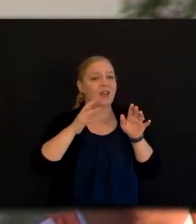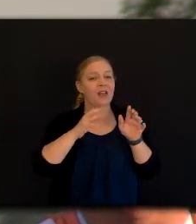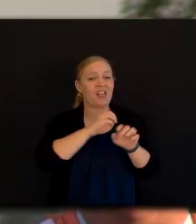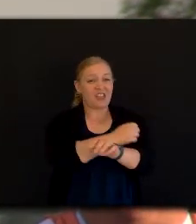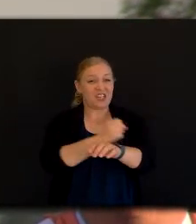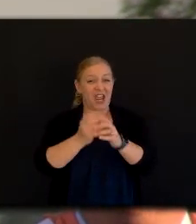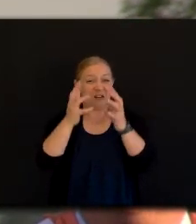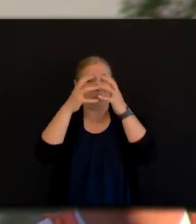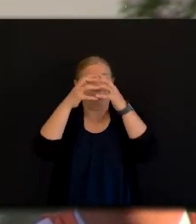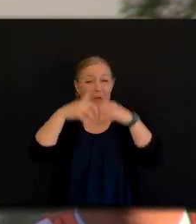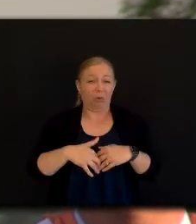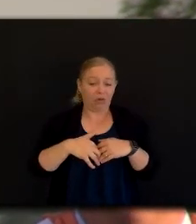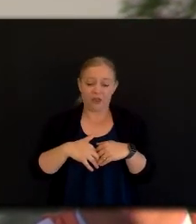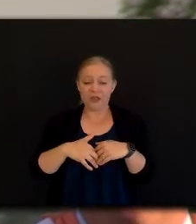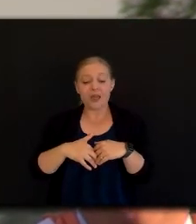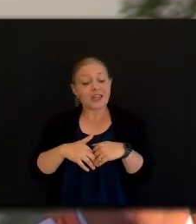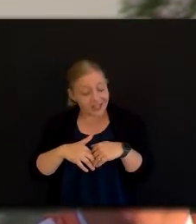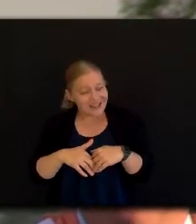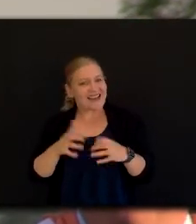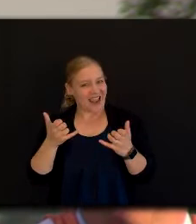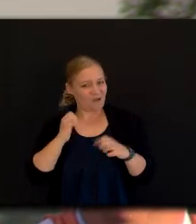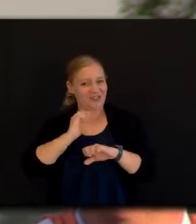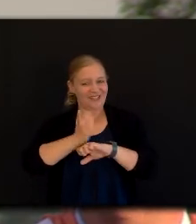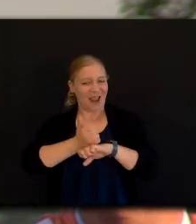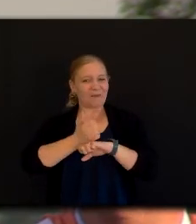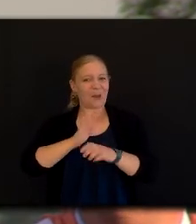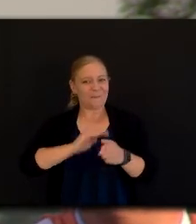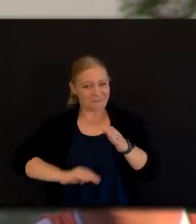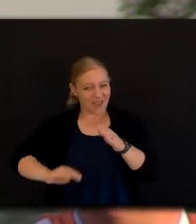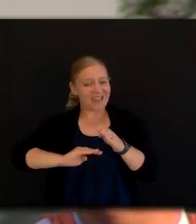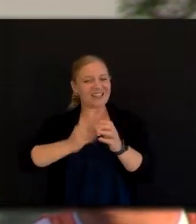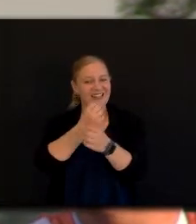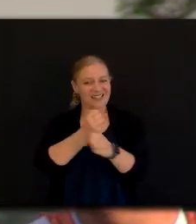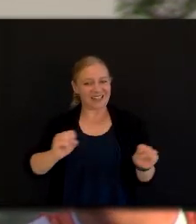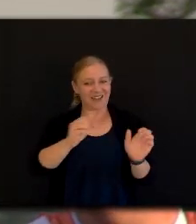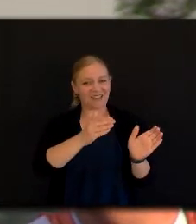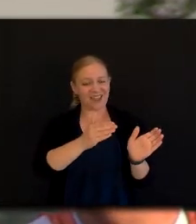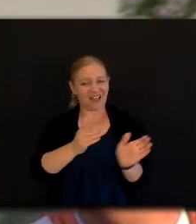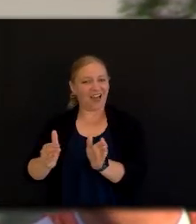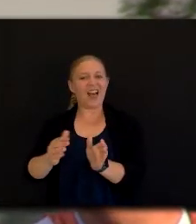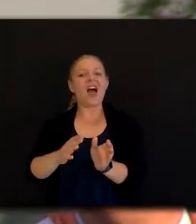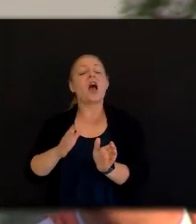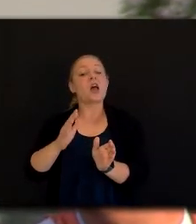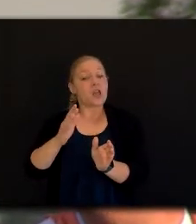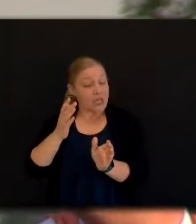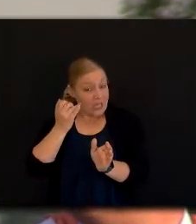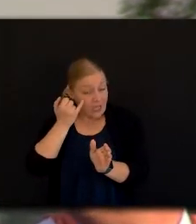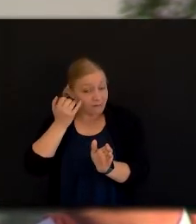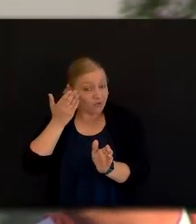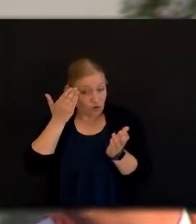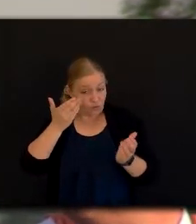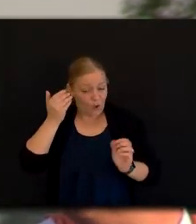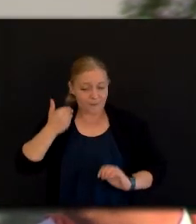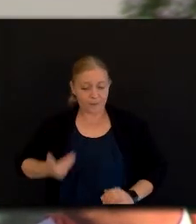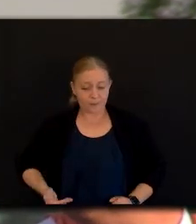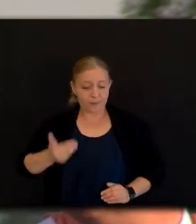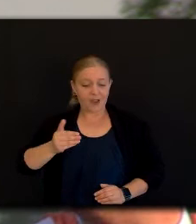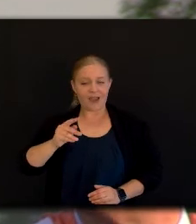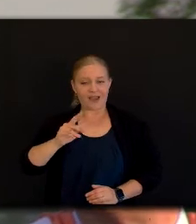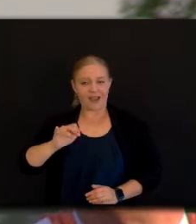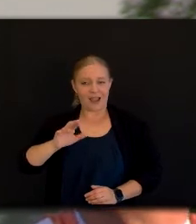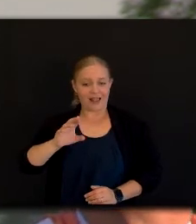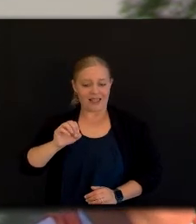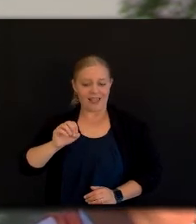burns. Now that we've established our basic safety guidelines, for those of you who don't know me, my name is Kylie Davis, and I would first